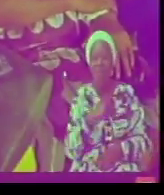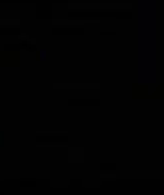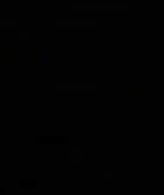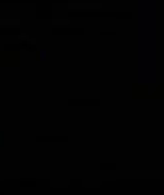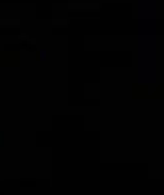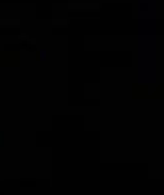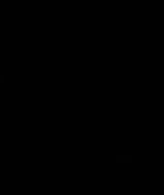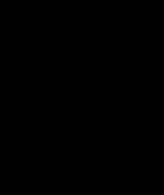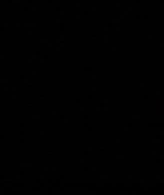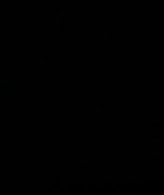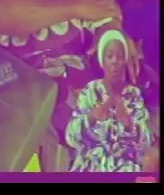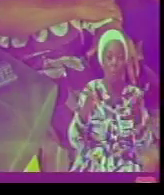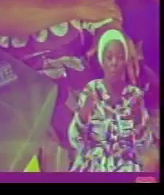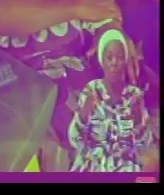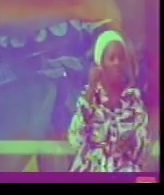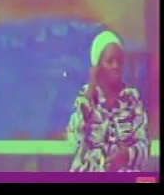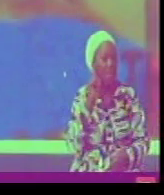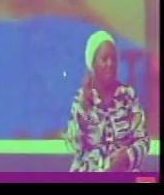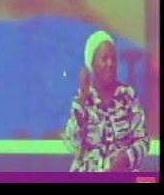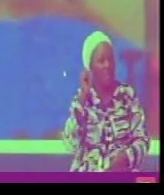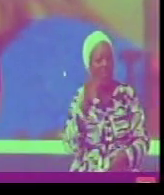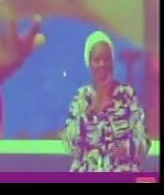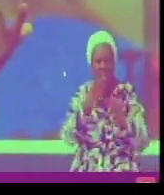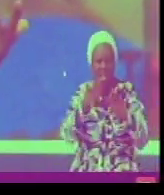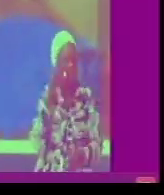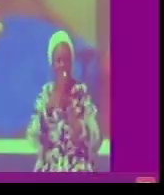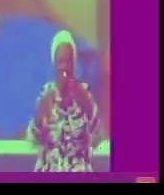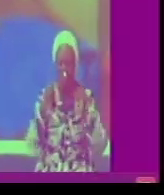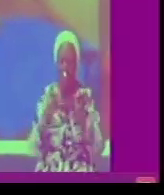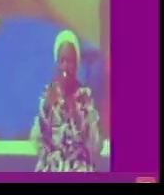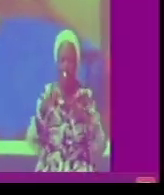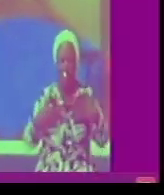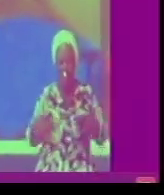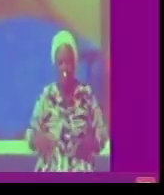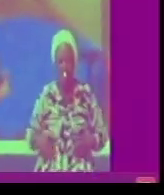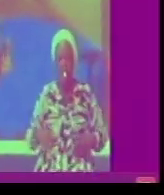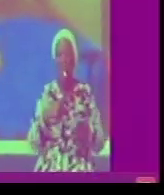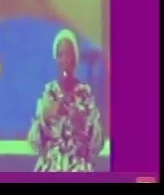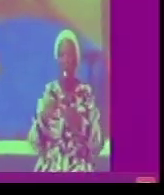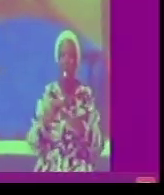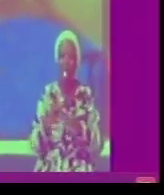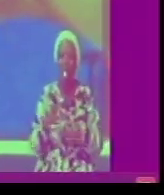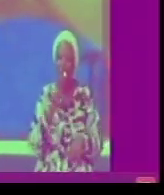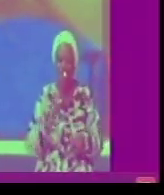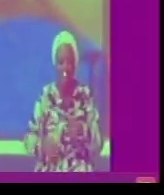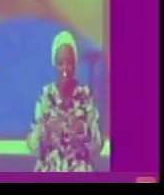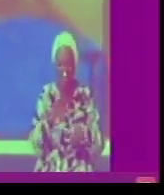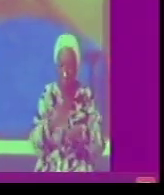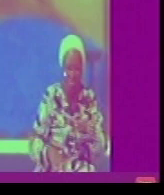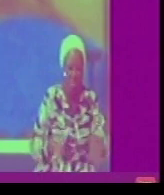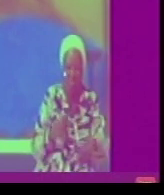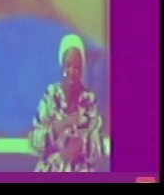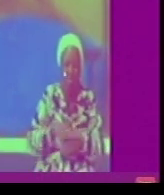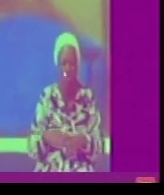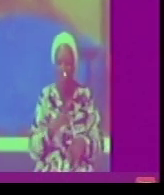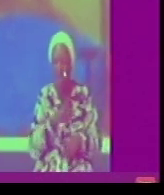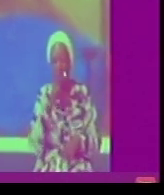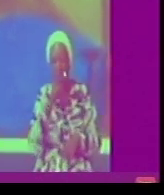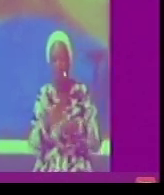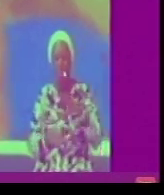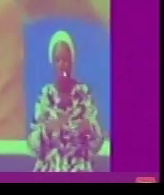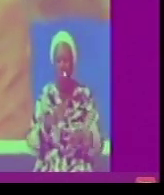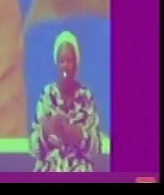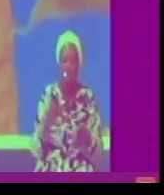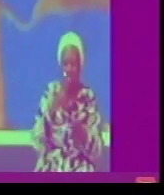away. It will open your blind eyes. It will unstop your deaf ears. it will give strength to your body. And if you